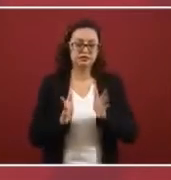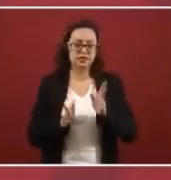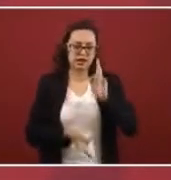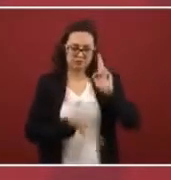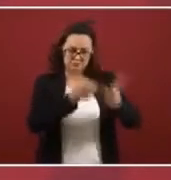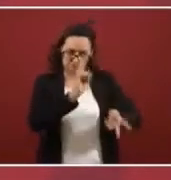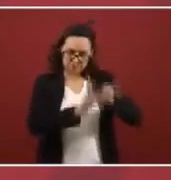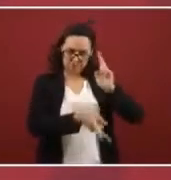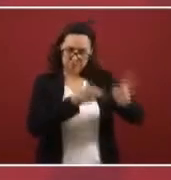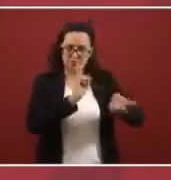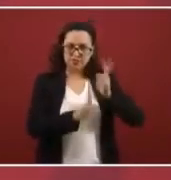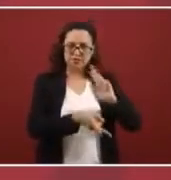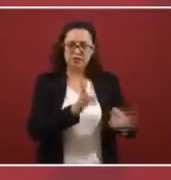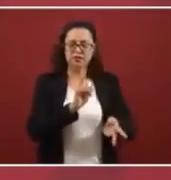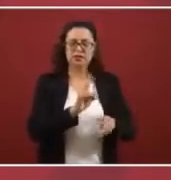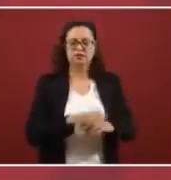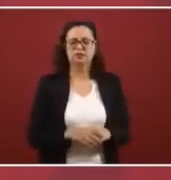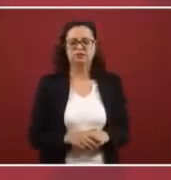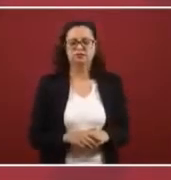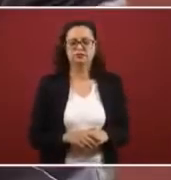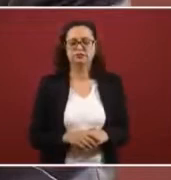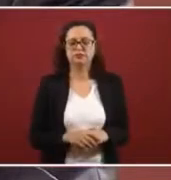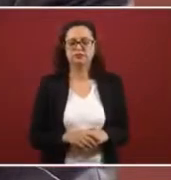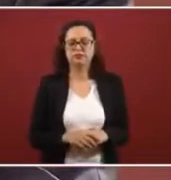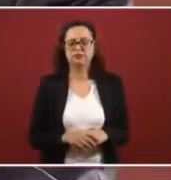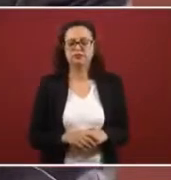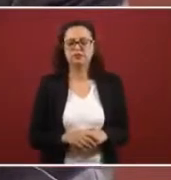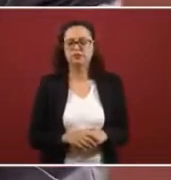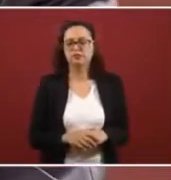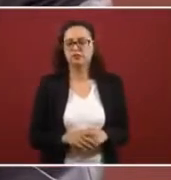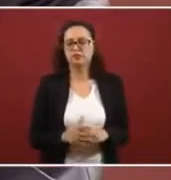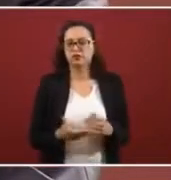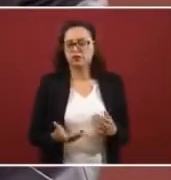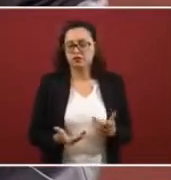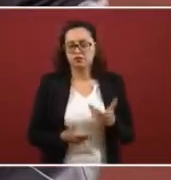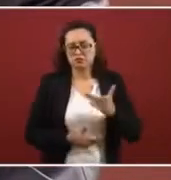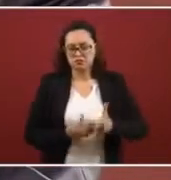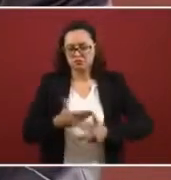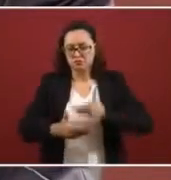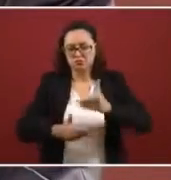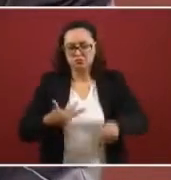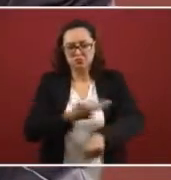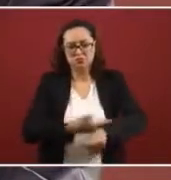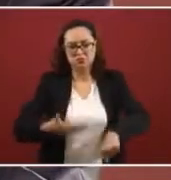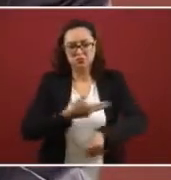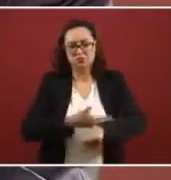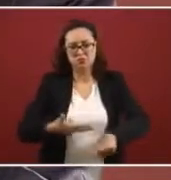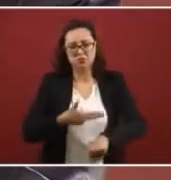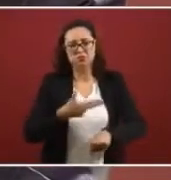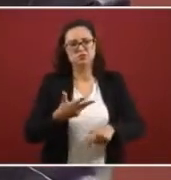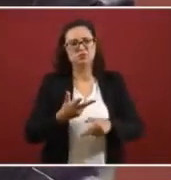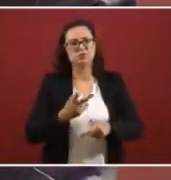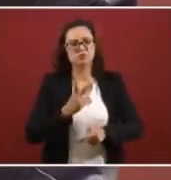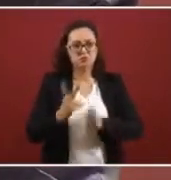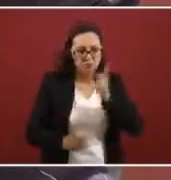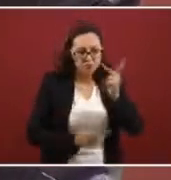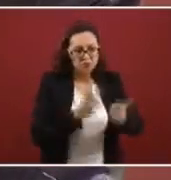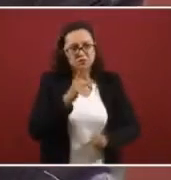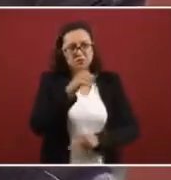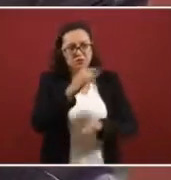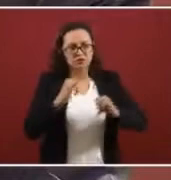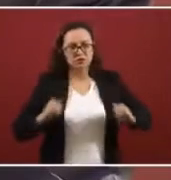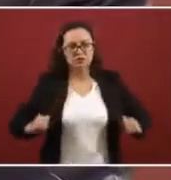them, and also estamos llevando a cabo este procedimiento, we are taking forth this procedure and